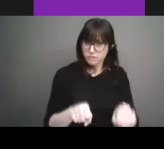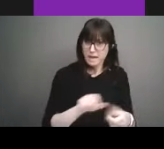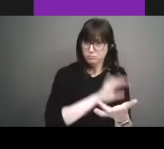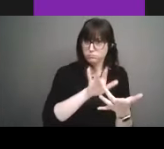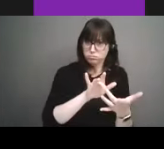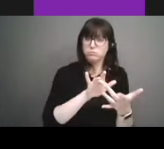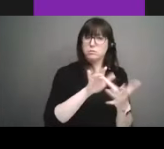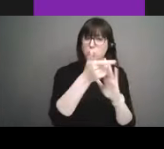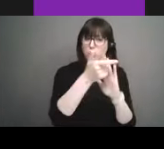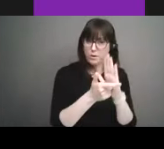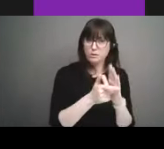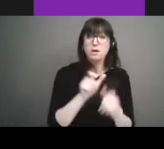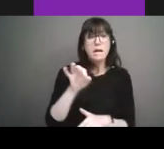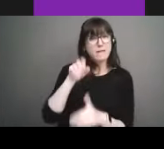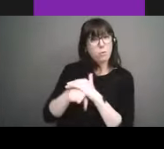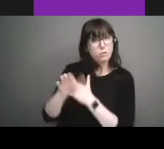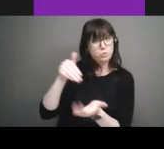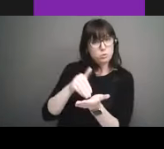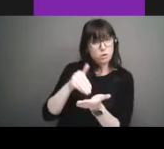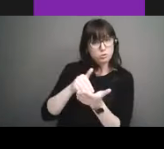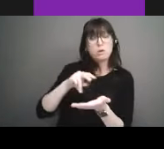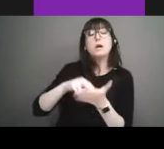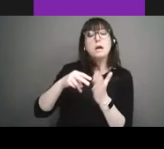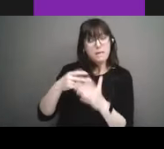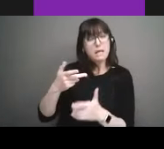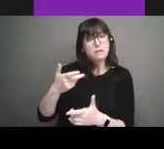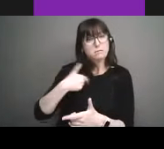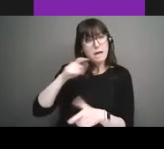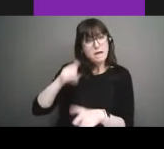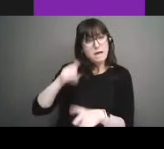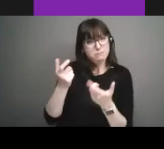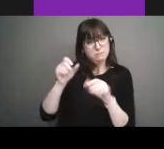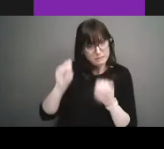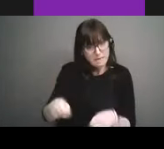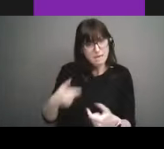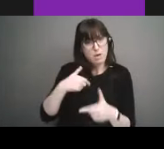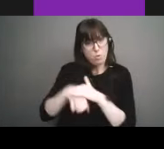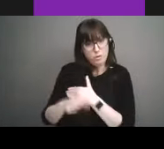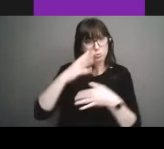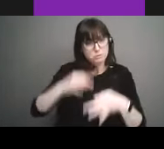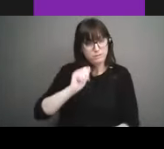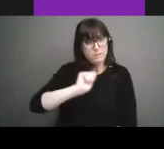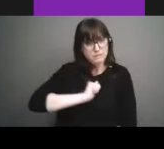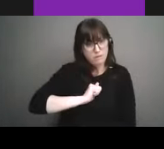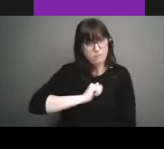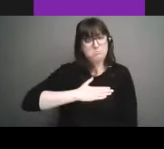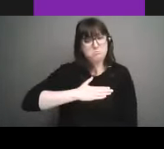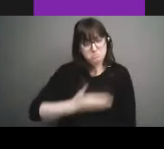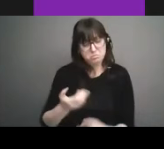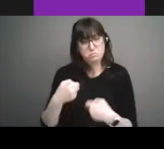health practitioner, you would need the requisite capacity to make healthcare decisions and consent to